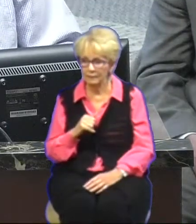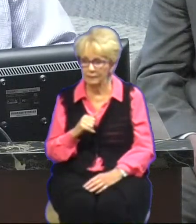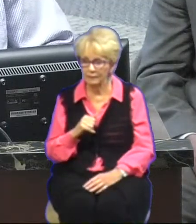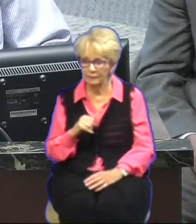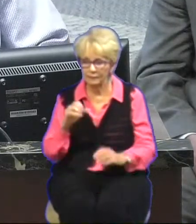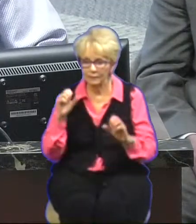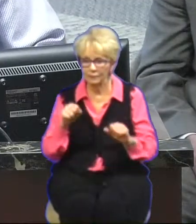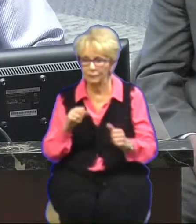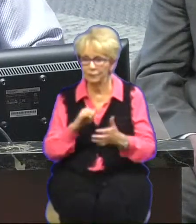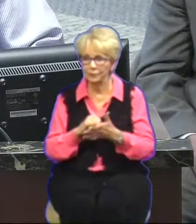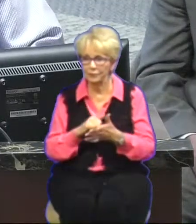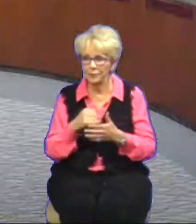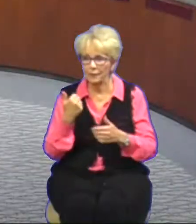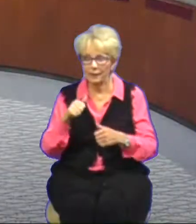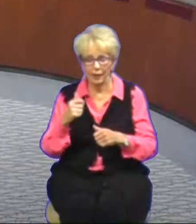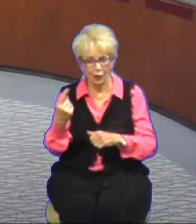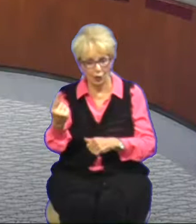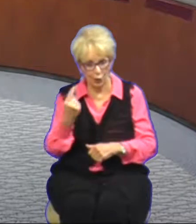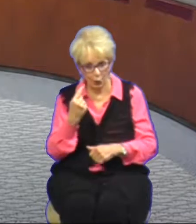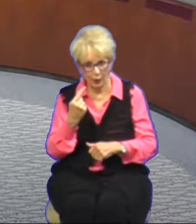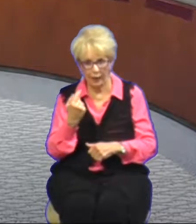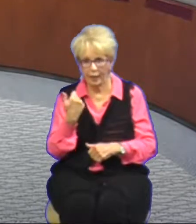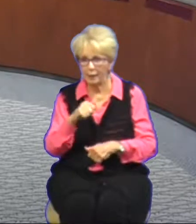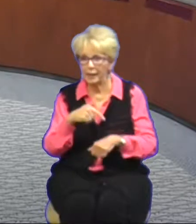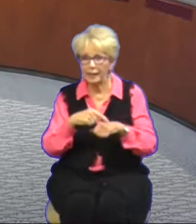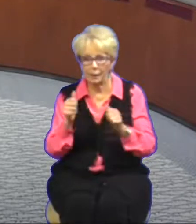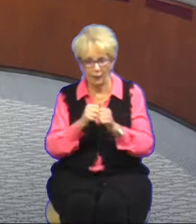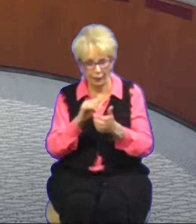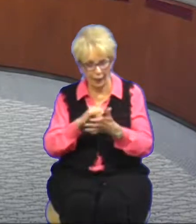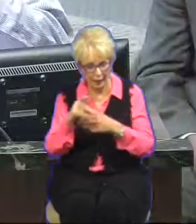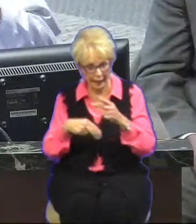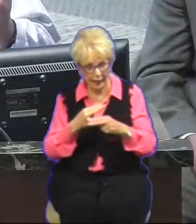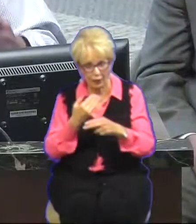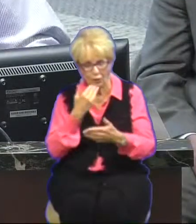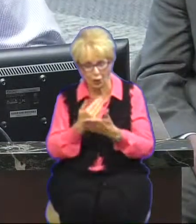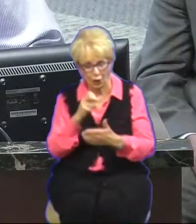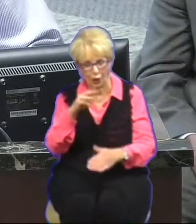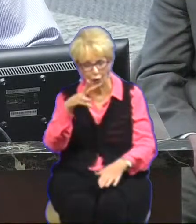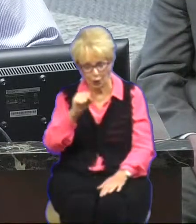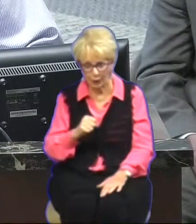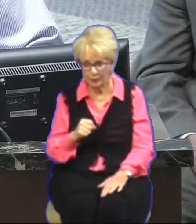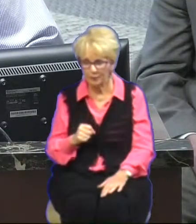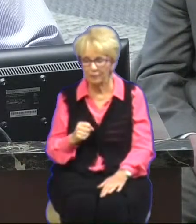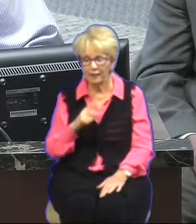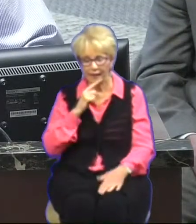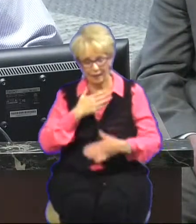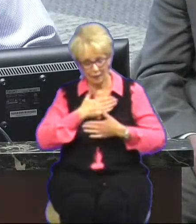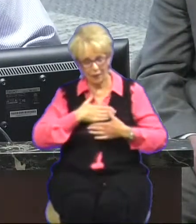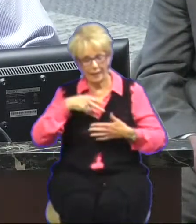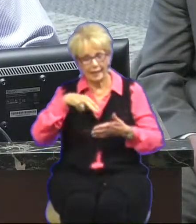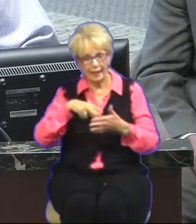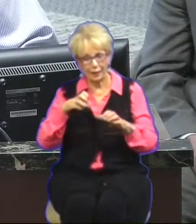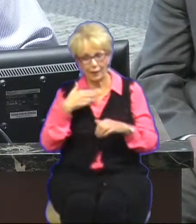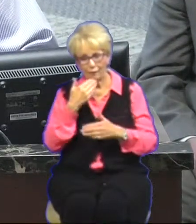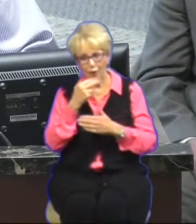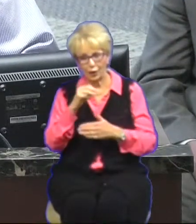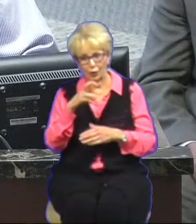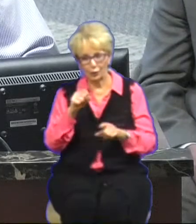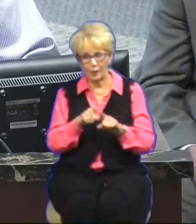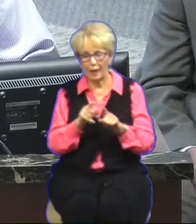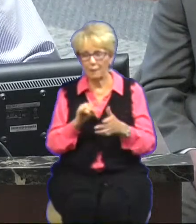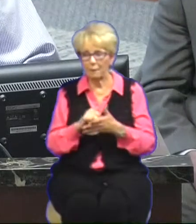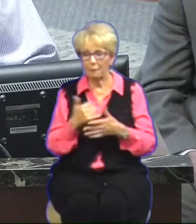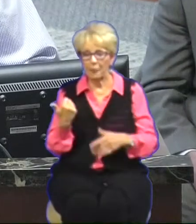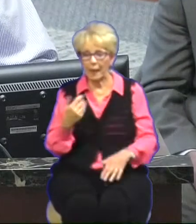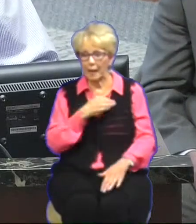You can visit us anytime with those kind of news. I thought it's fun to appear in cases like this. Does members of council